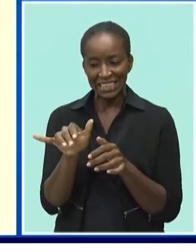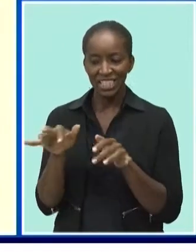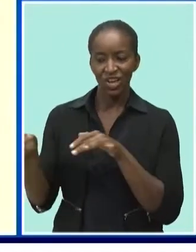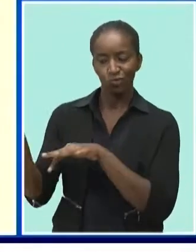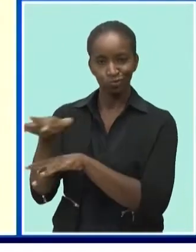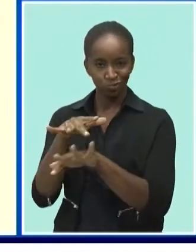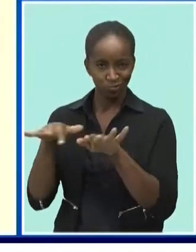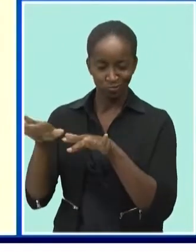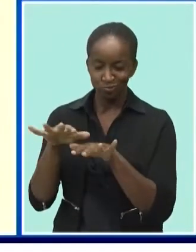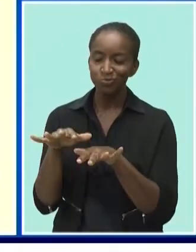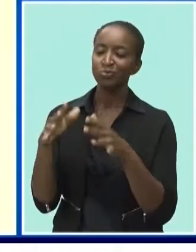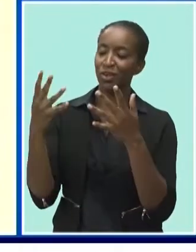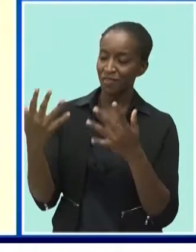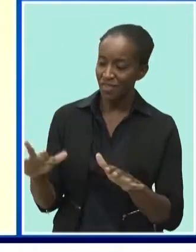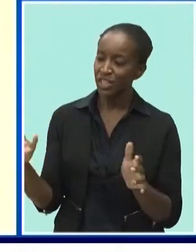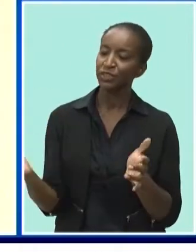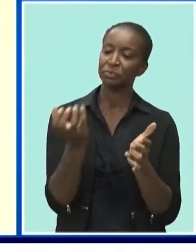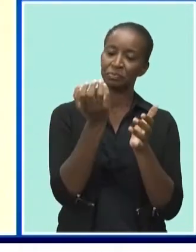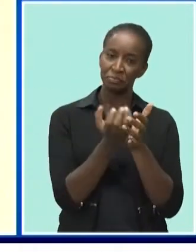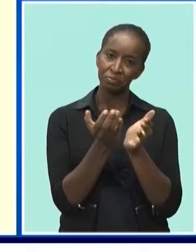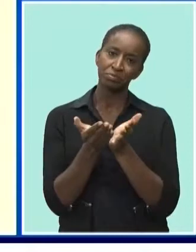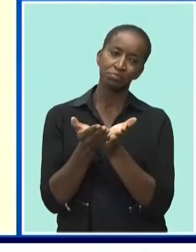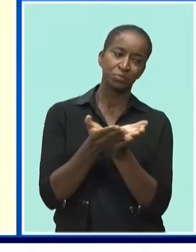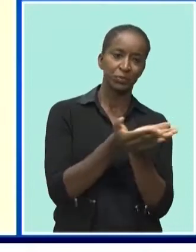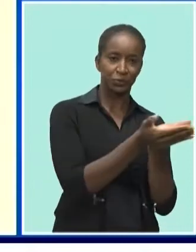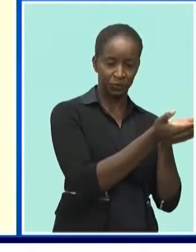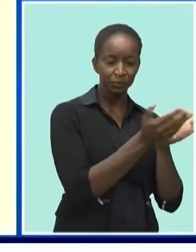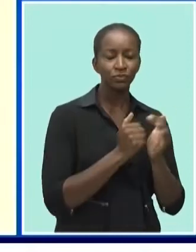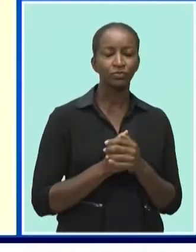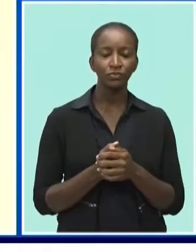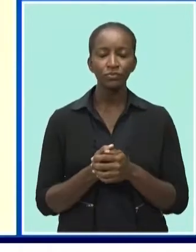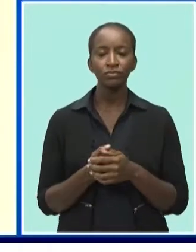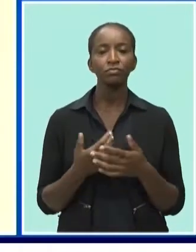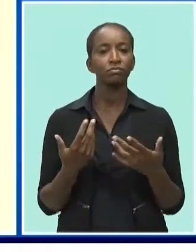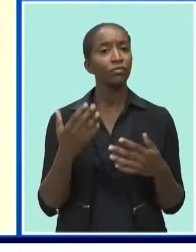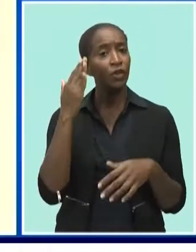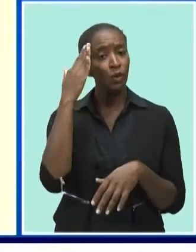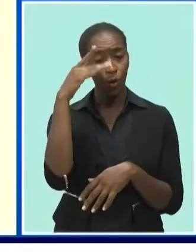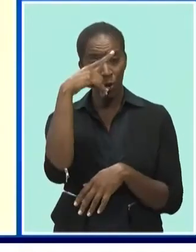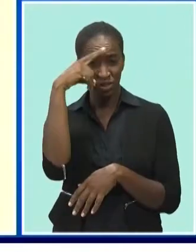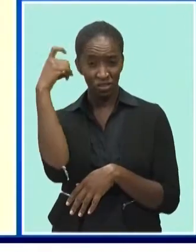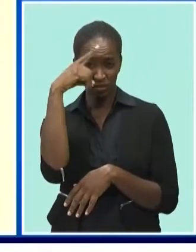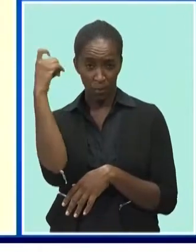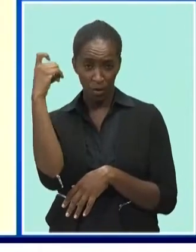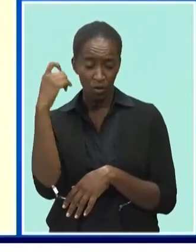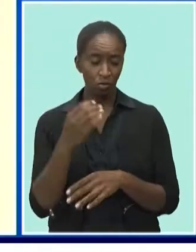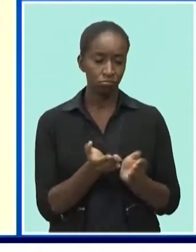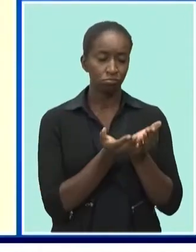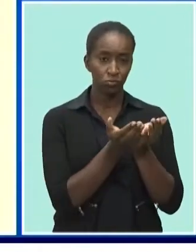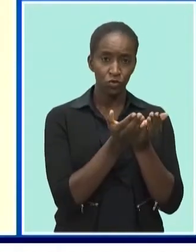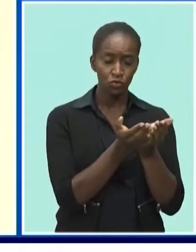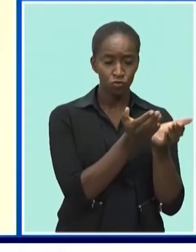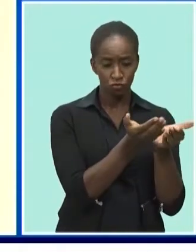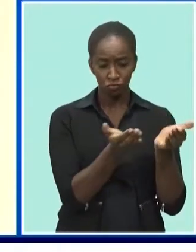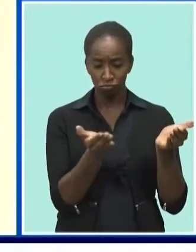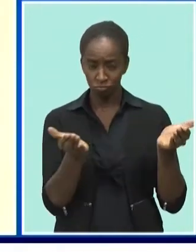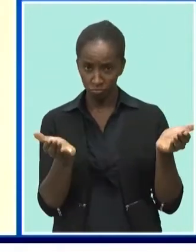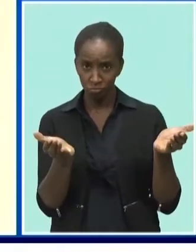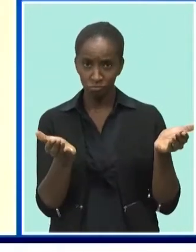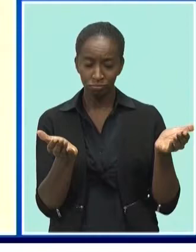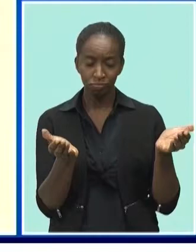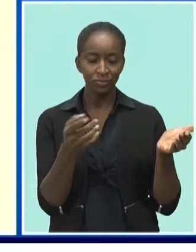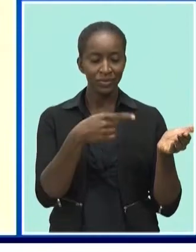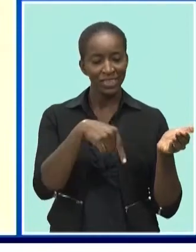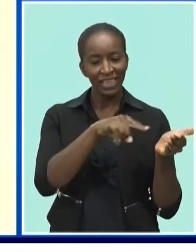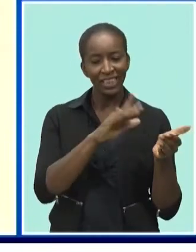participation. Cruise ships, which are with us during the summer season, and once we can get that right and we can maintain